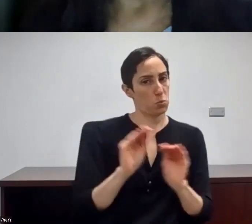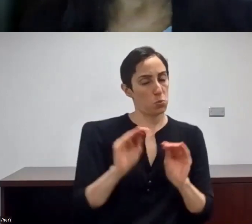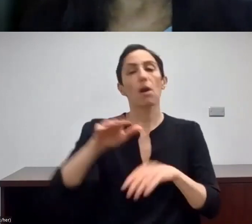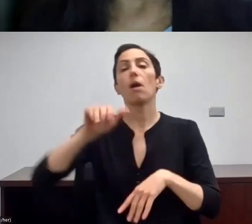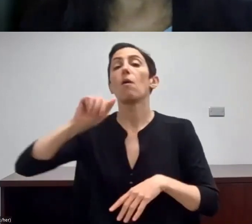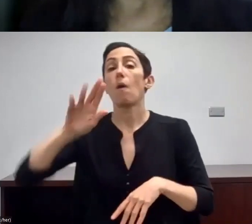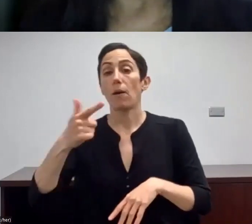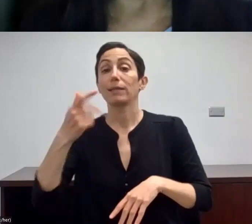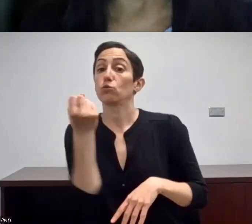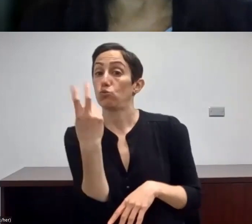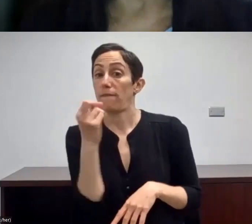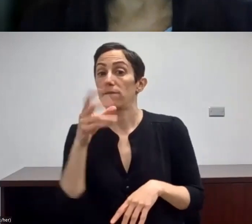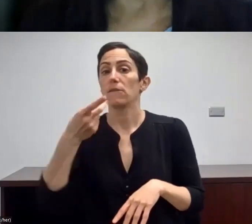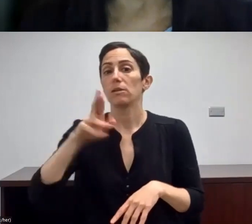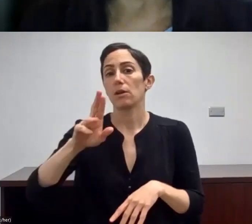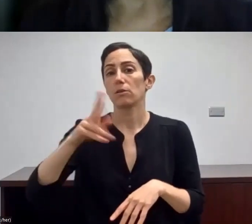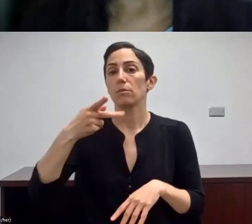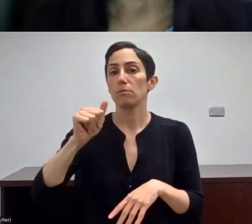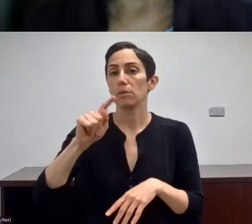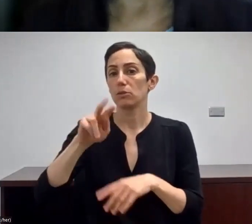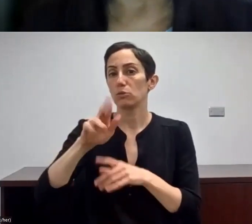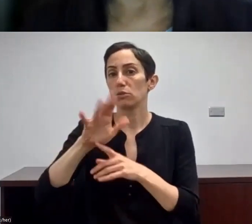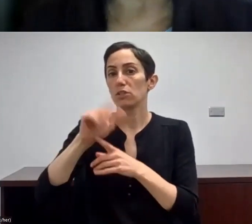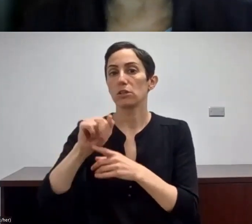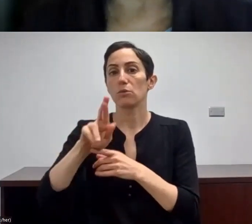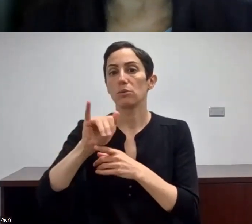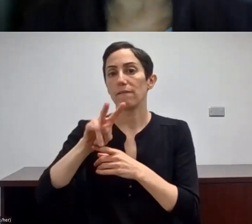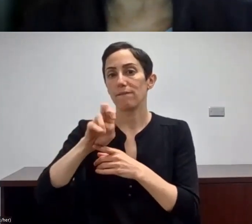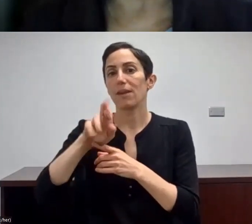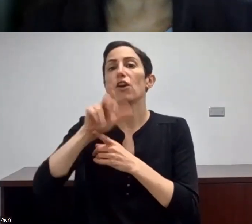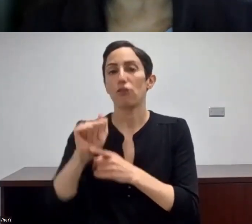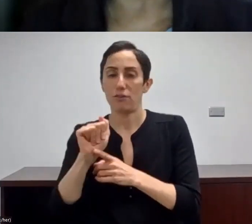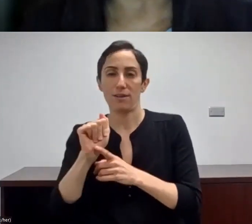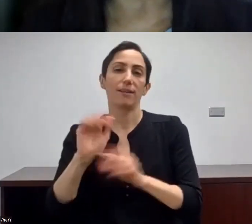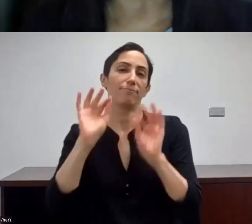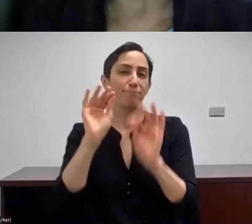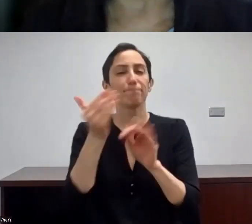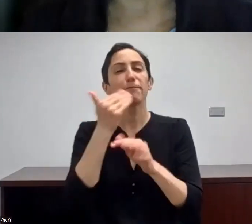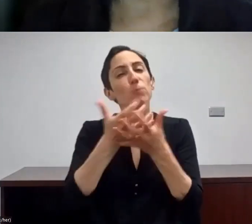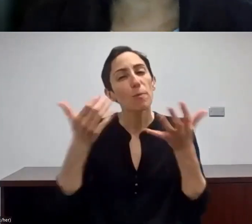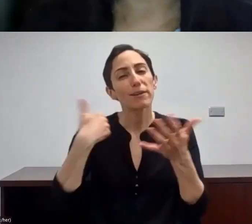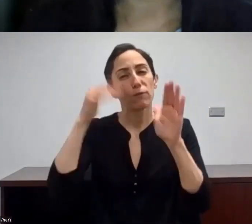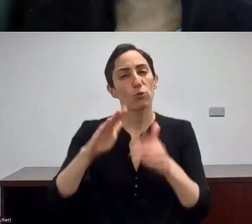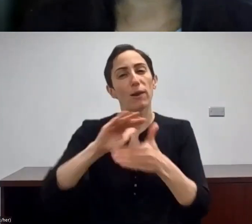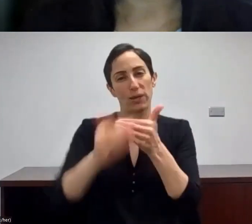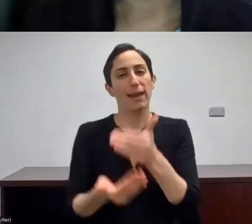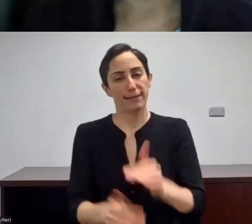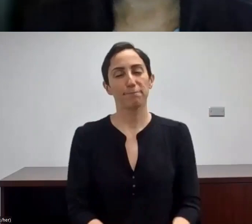with Dr. Patricia Rivera. Thank you all so very much. Have a great weekend.